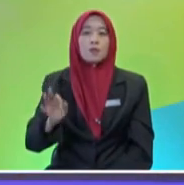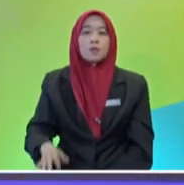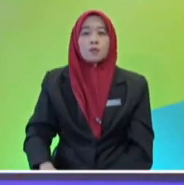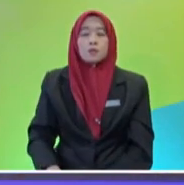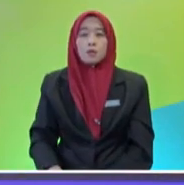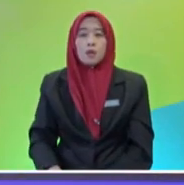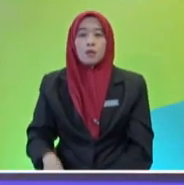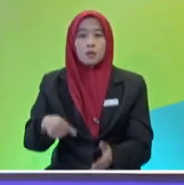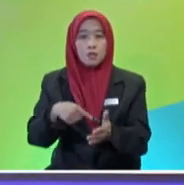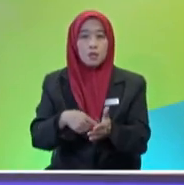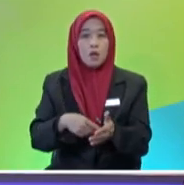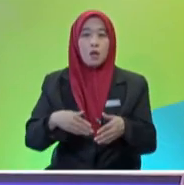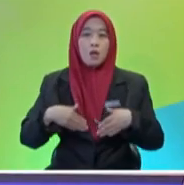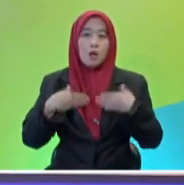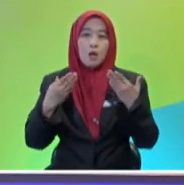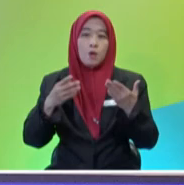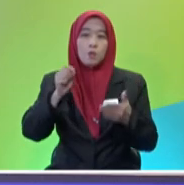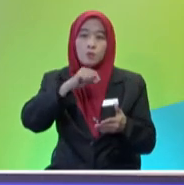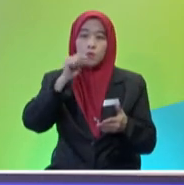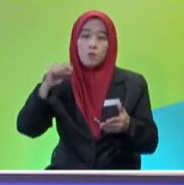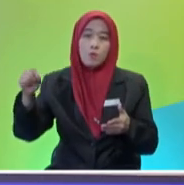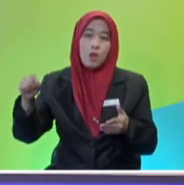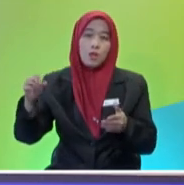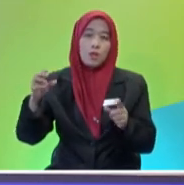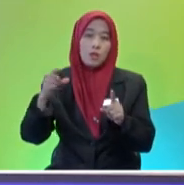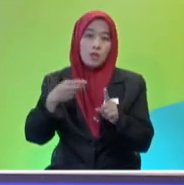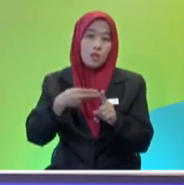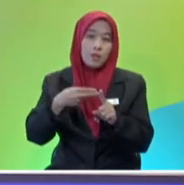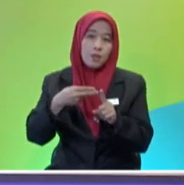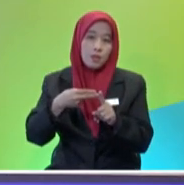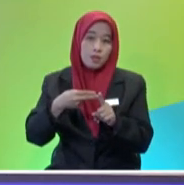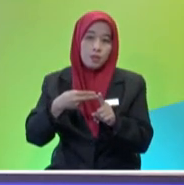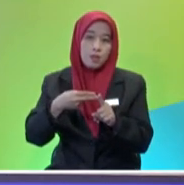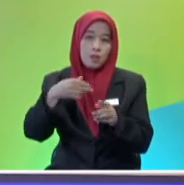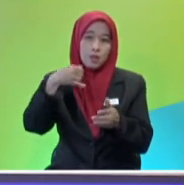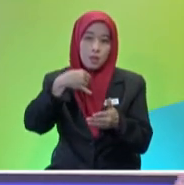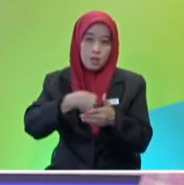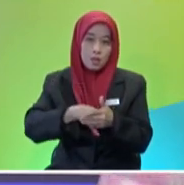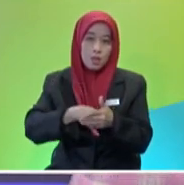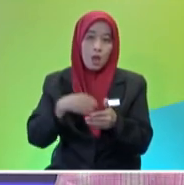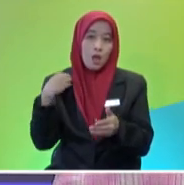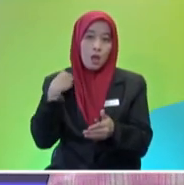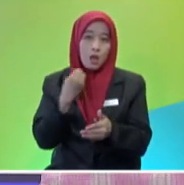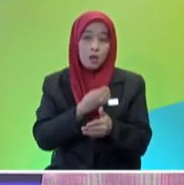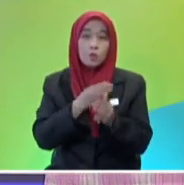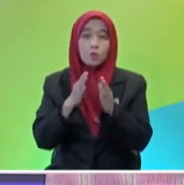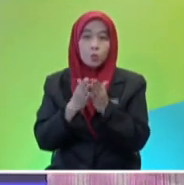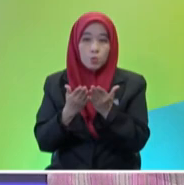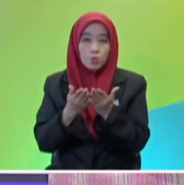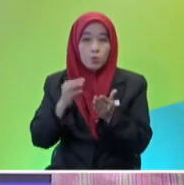is how we write capital letters in our book. Okay, children, if you have